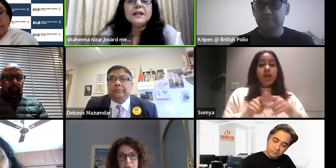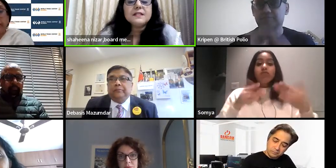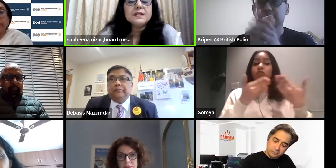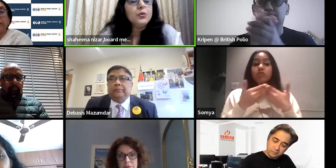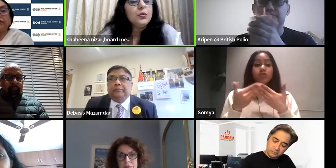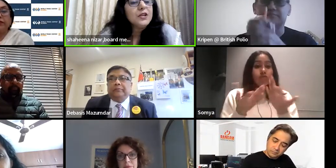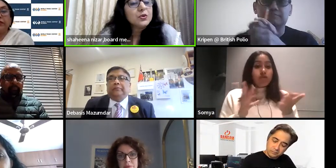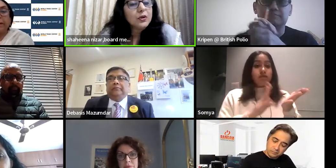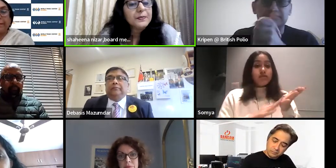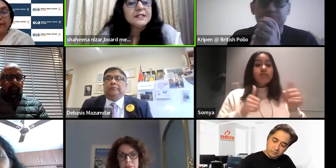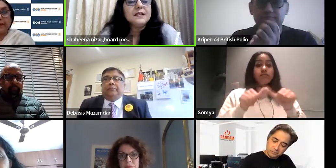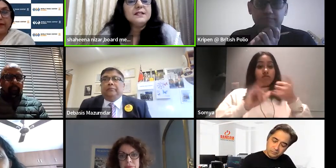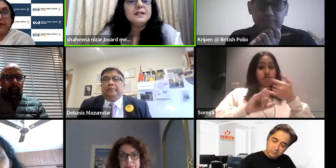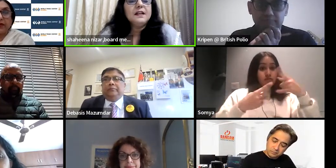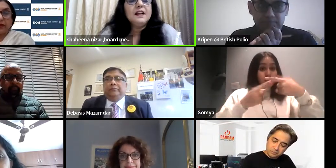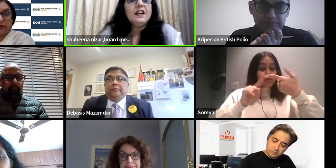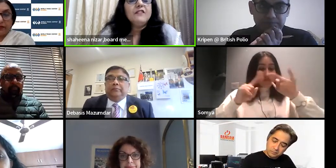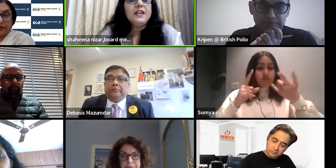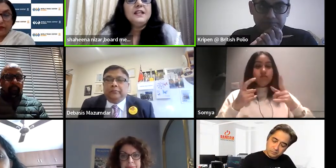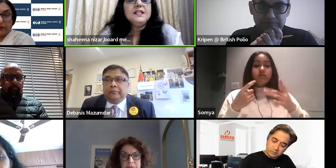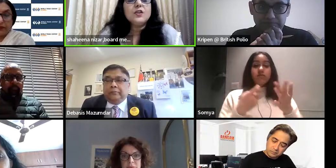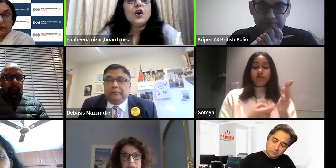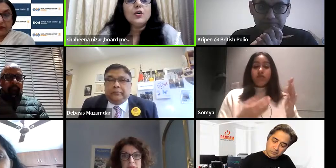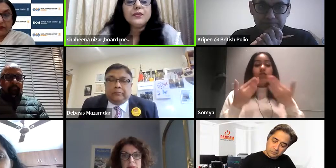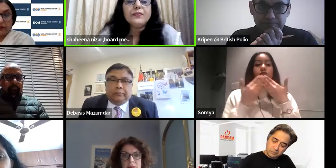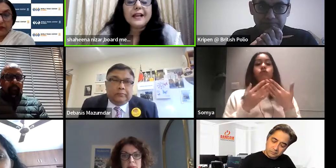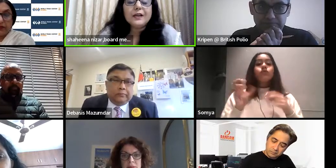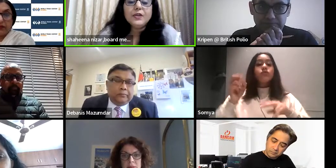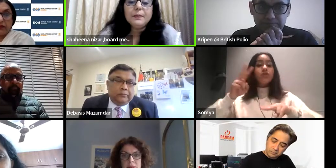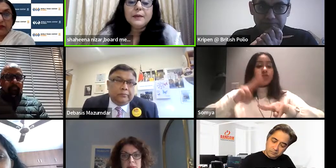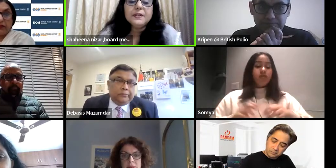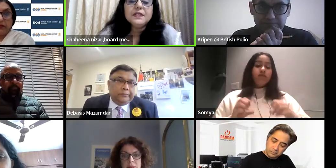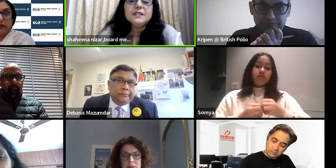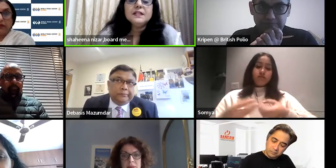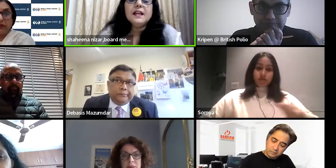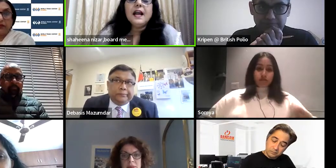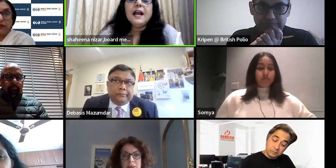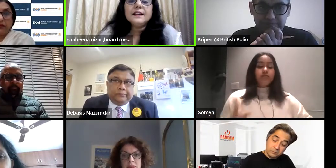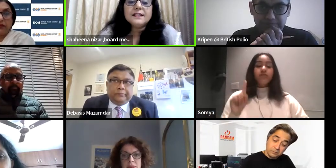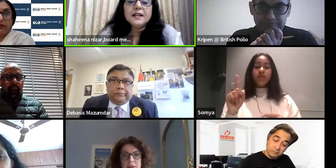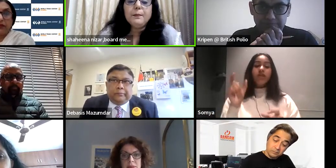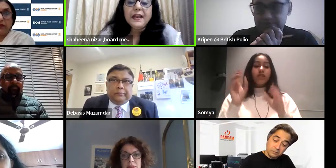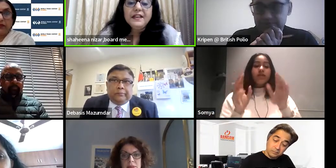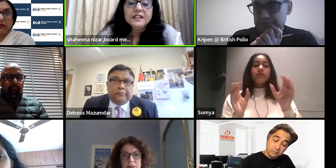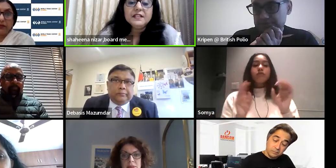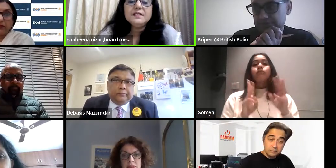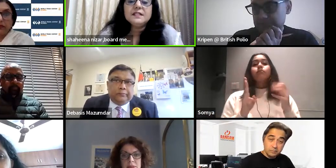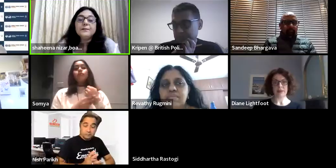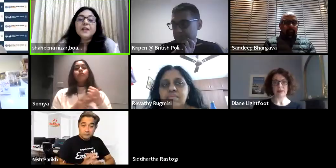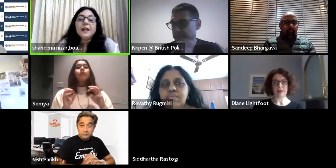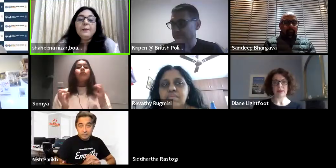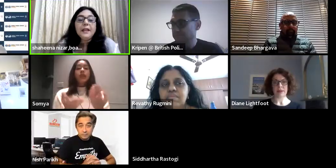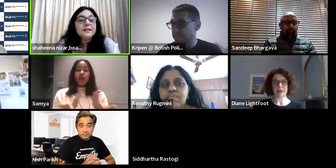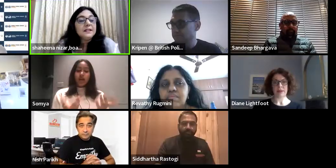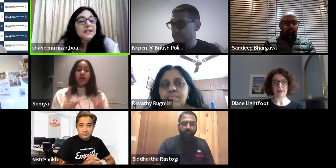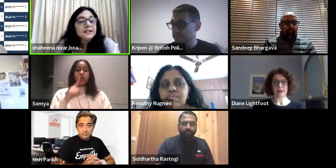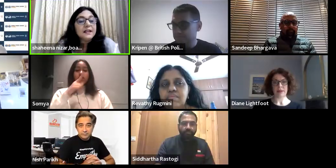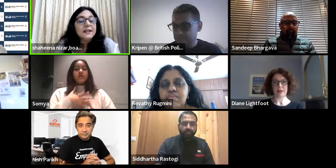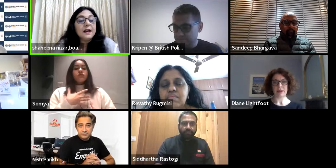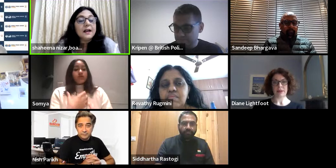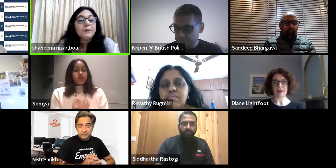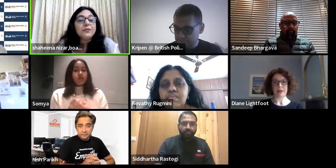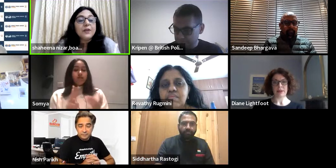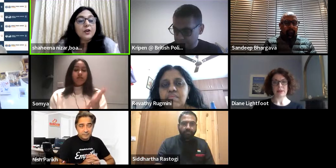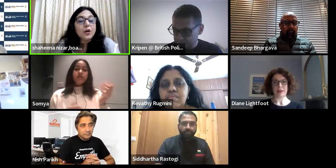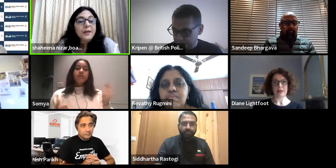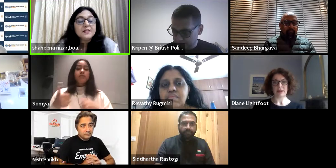like Master Union School of Business, where he is one of the faculty members and trusted mentors, and Meghna